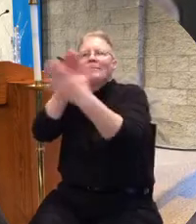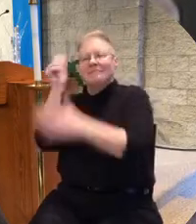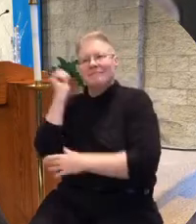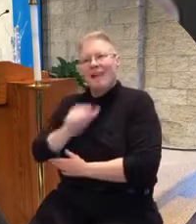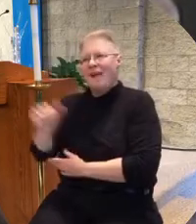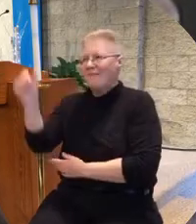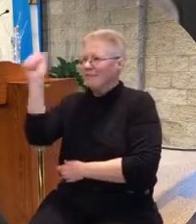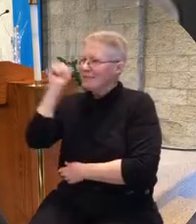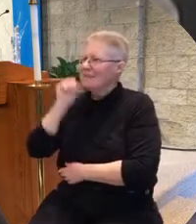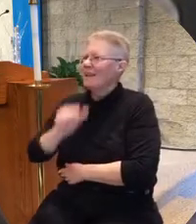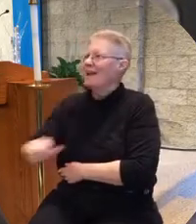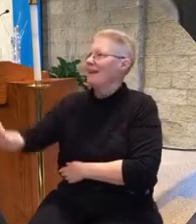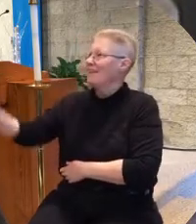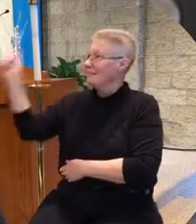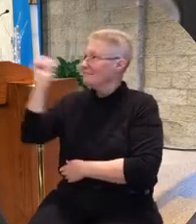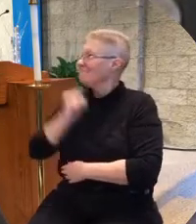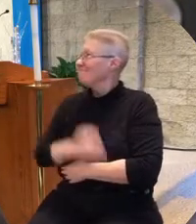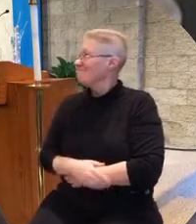Let's hear about your life.